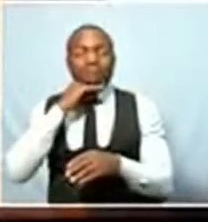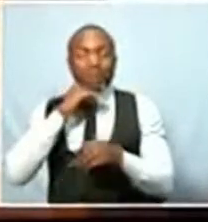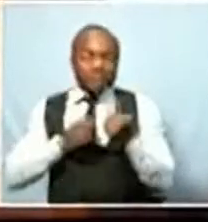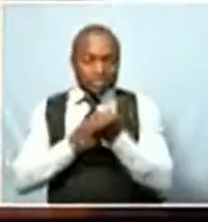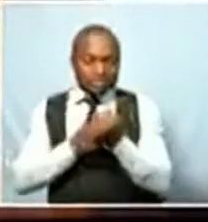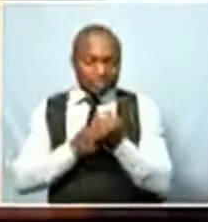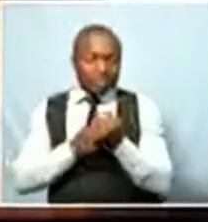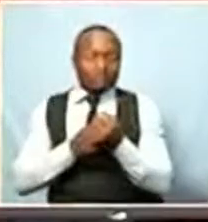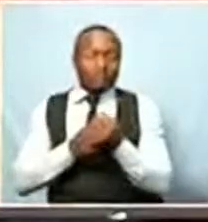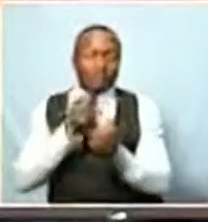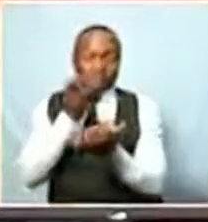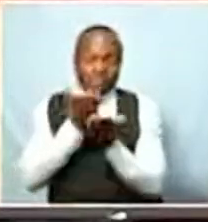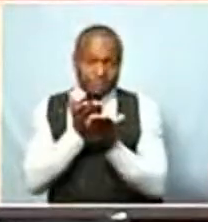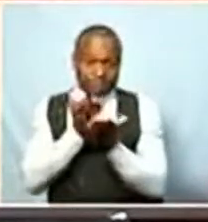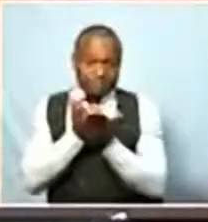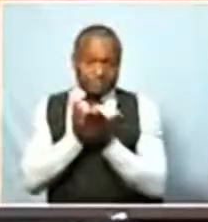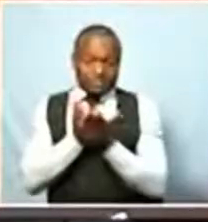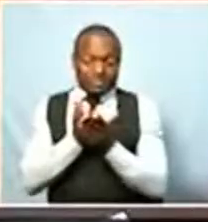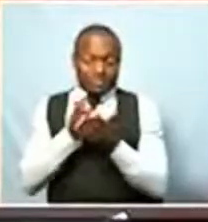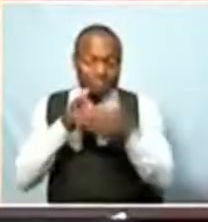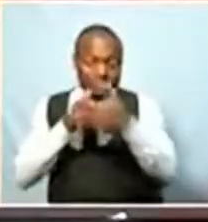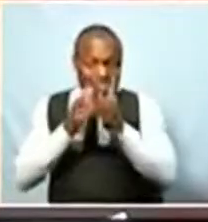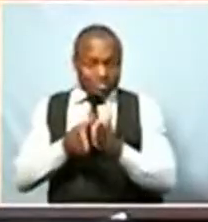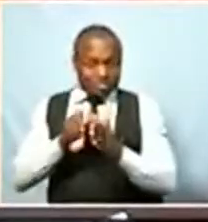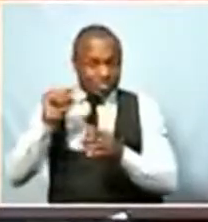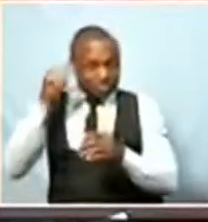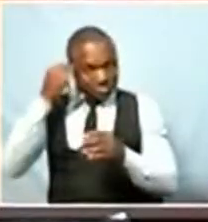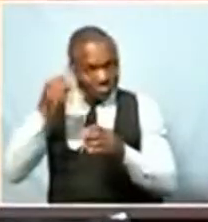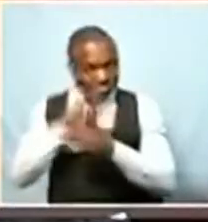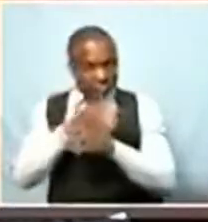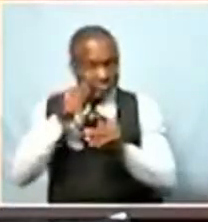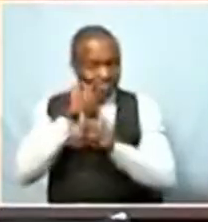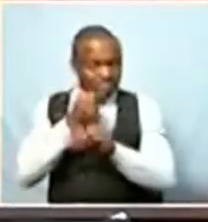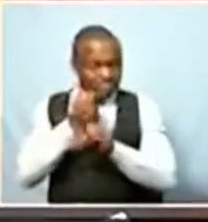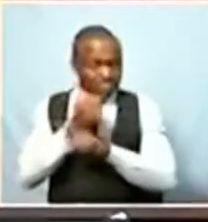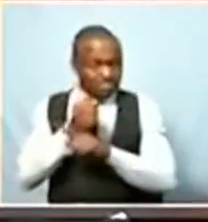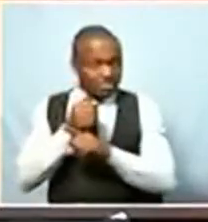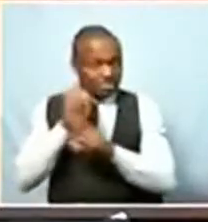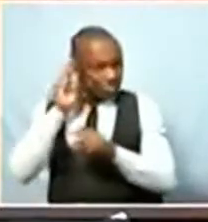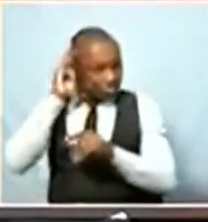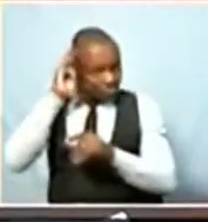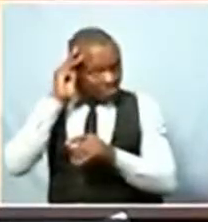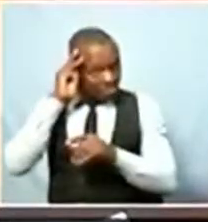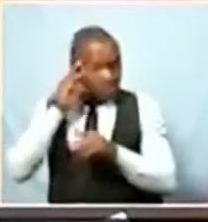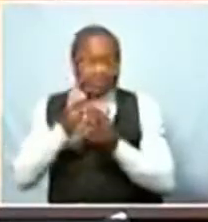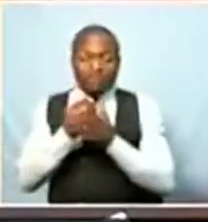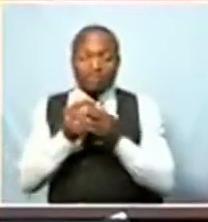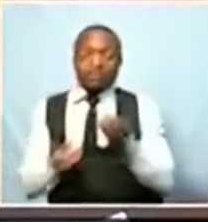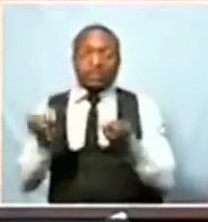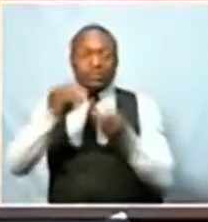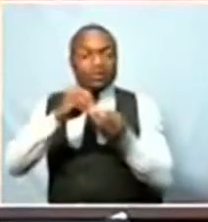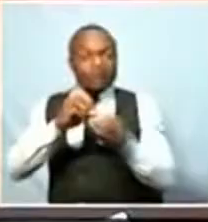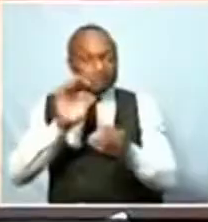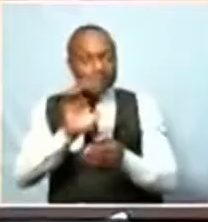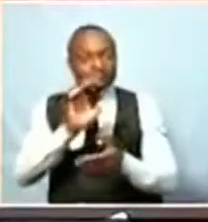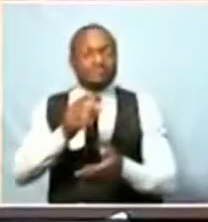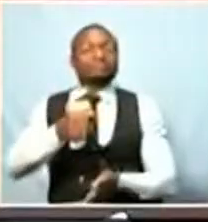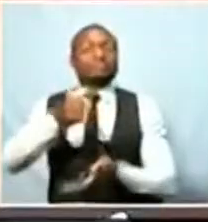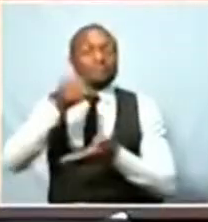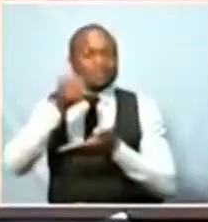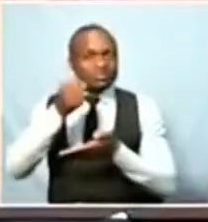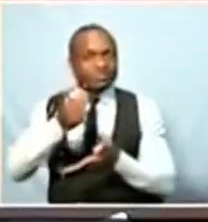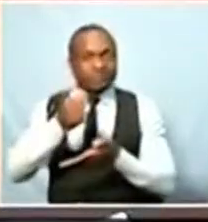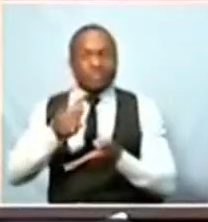we actually appealed to him to lobby with the Minister of Finance to increase your budget. So